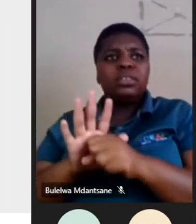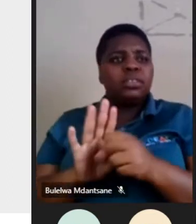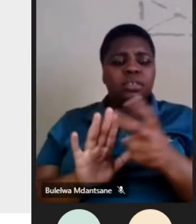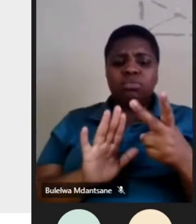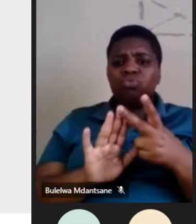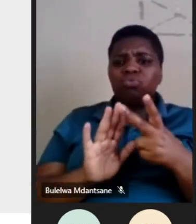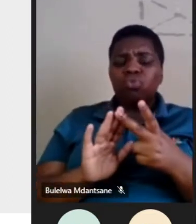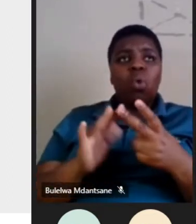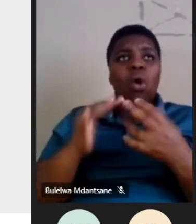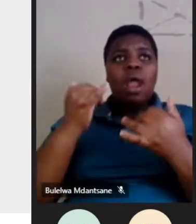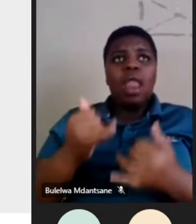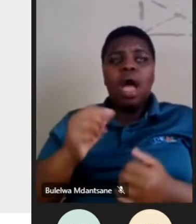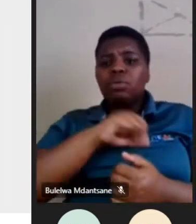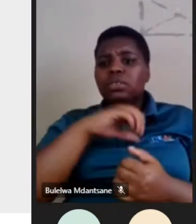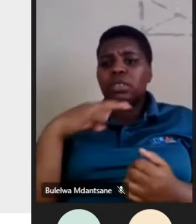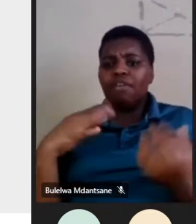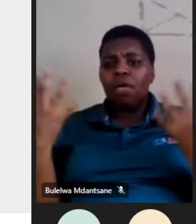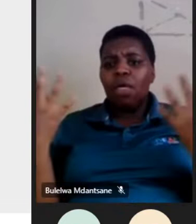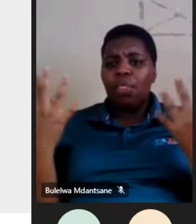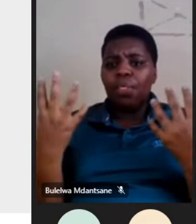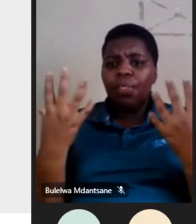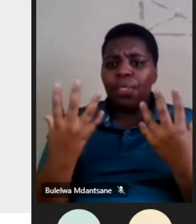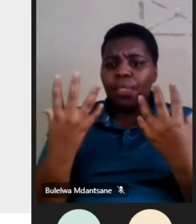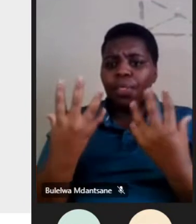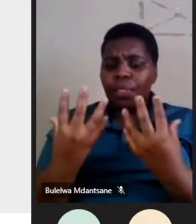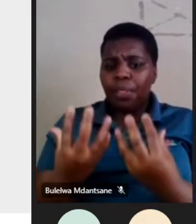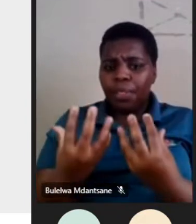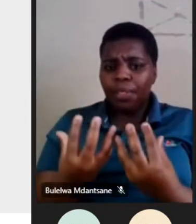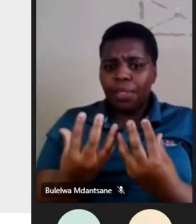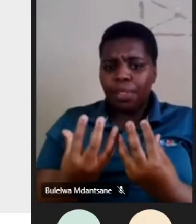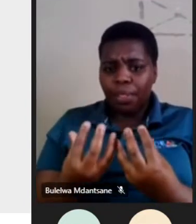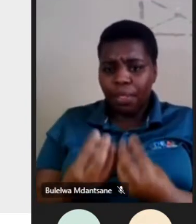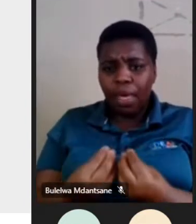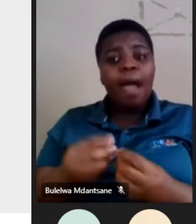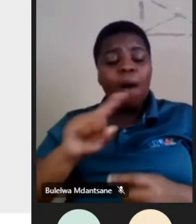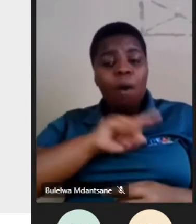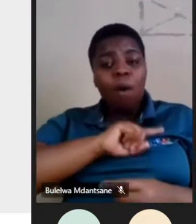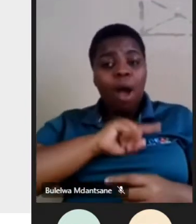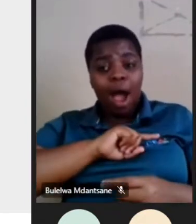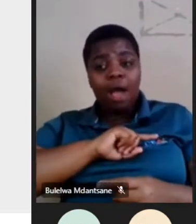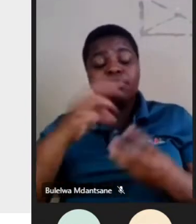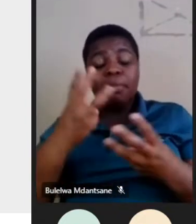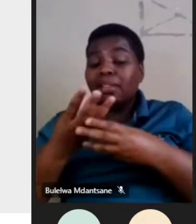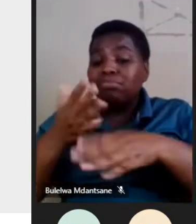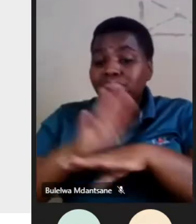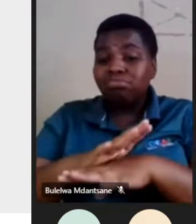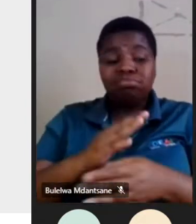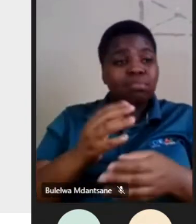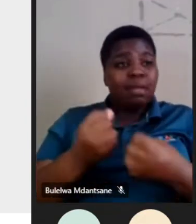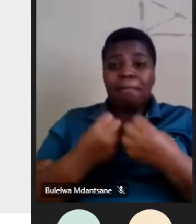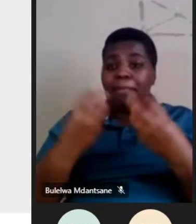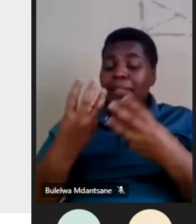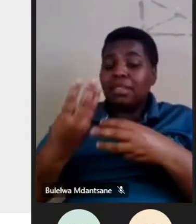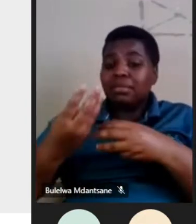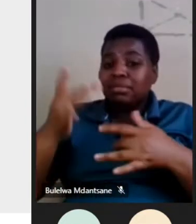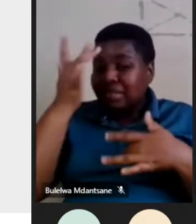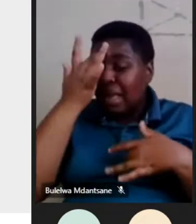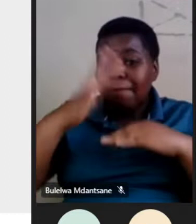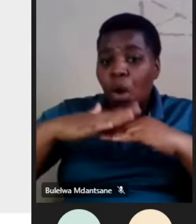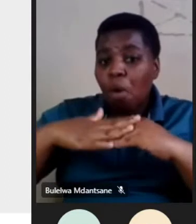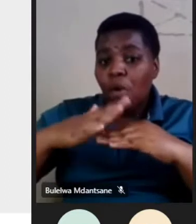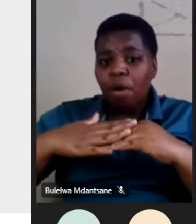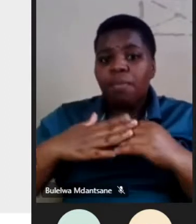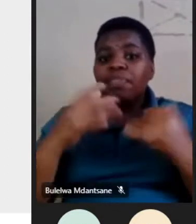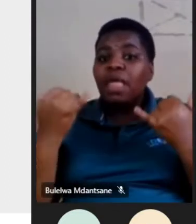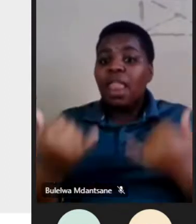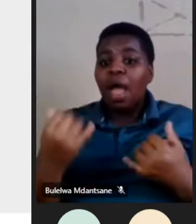and clinics in rural areas were not user-friendly. Remember, the number of the women without disabilities come now